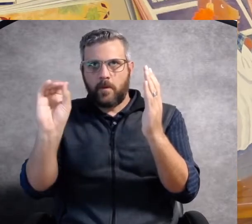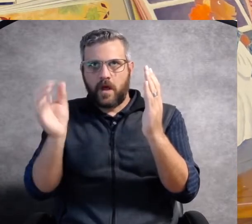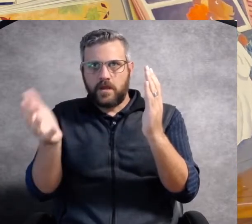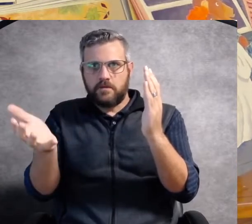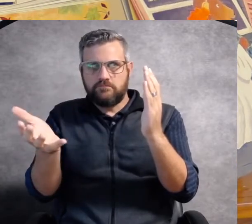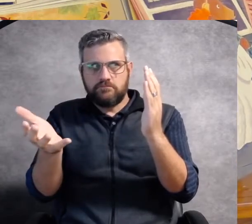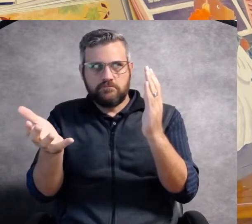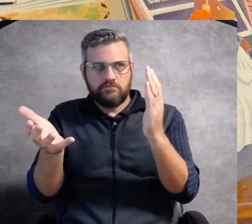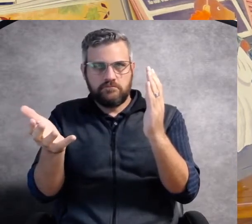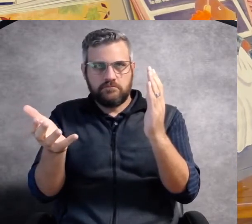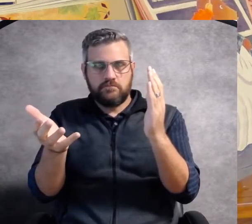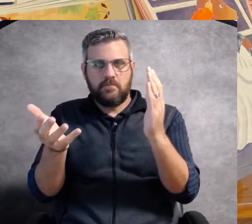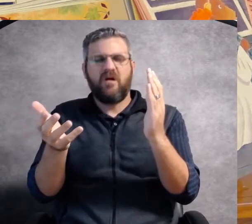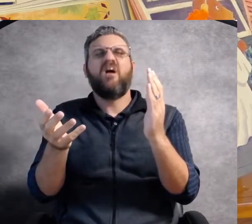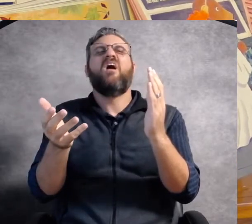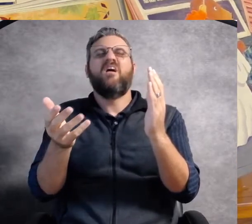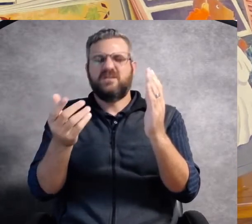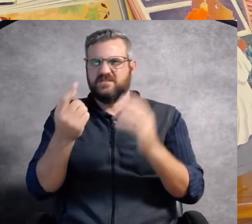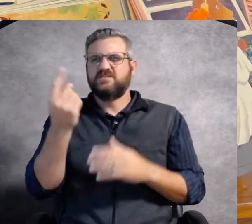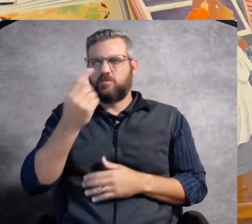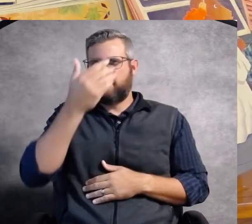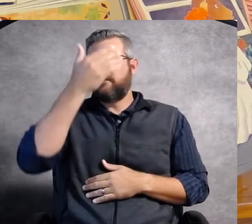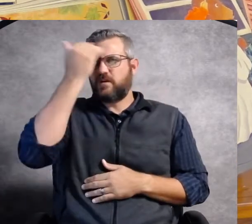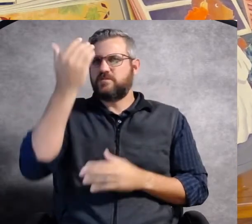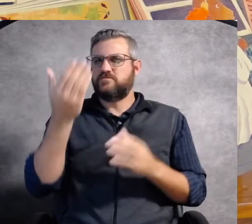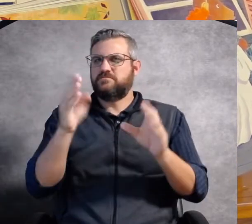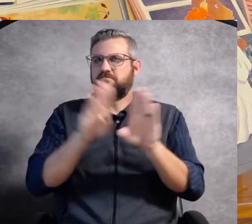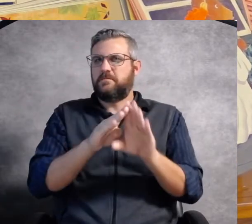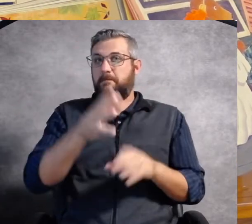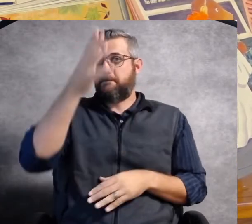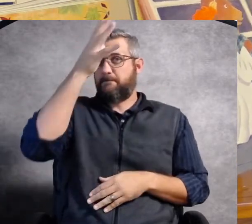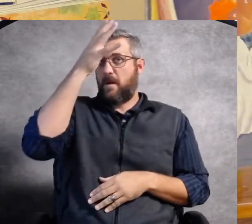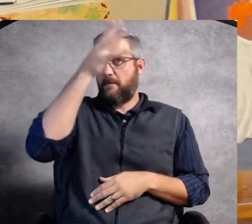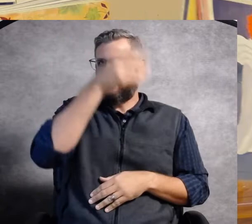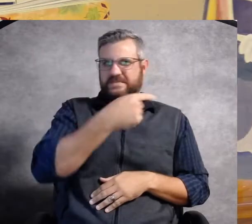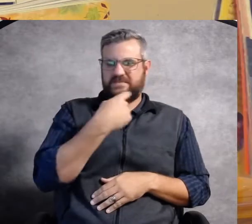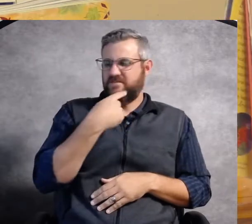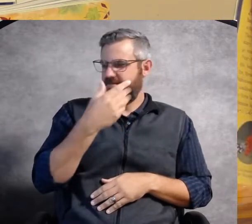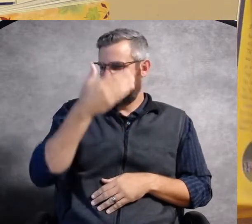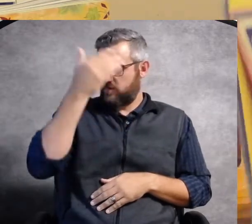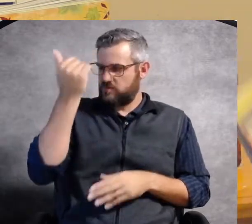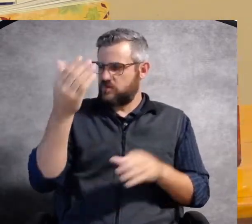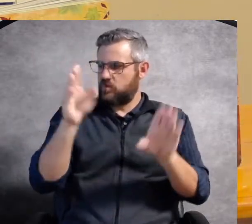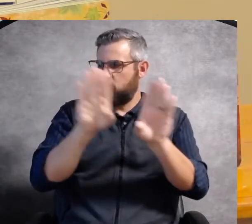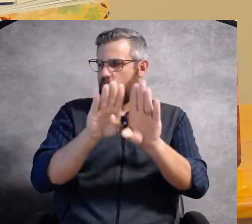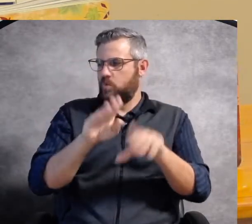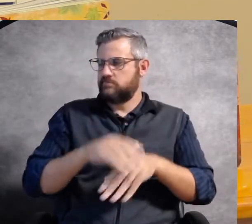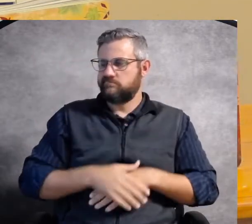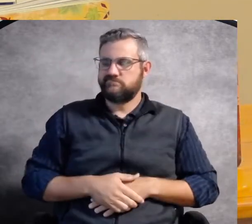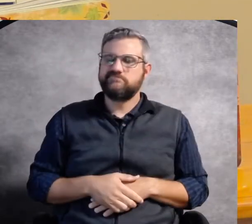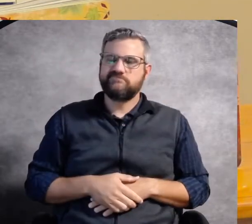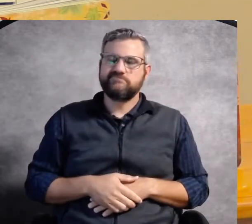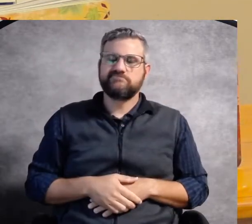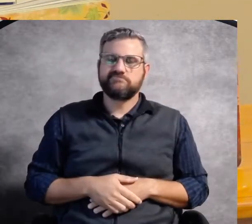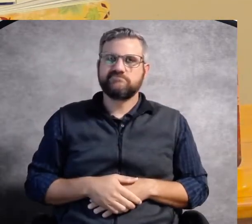was there. "Someone must have forgotten to shut the door," said Papa Bear.